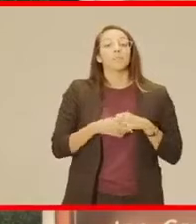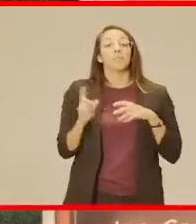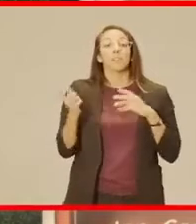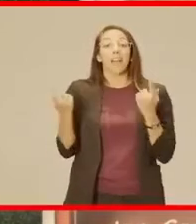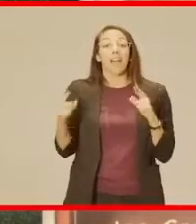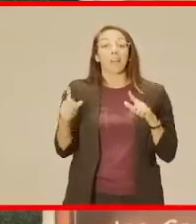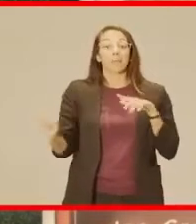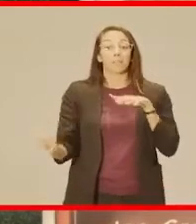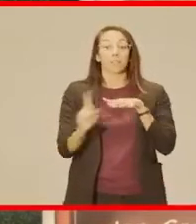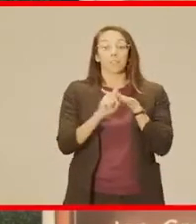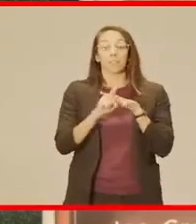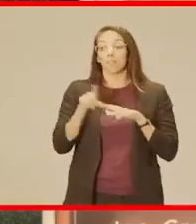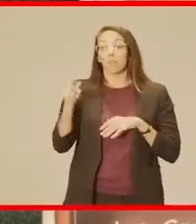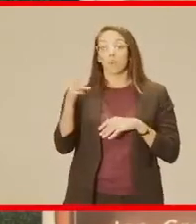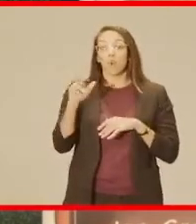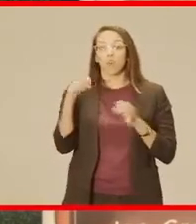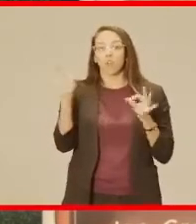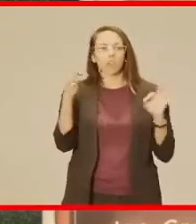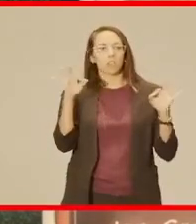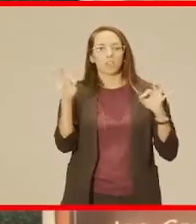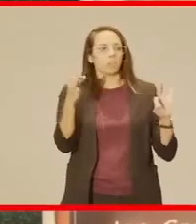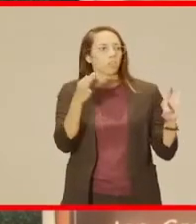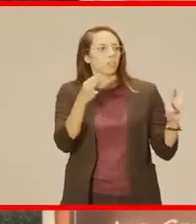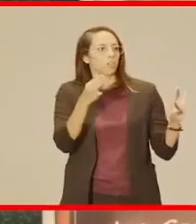getting distracted.